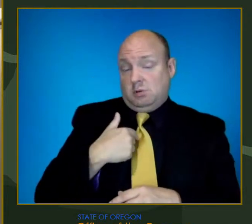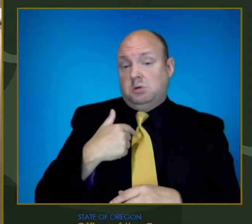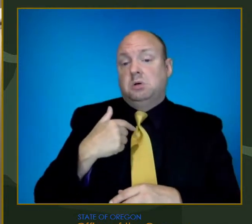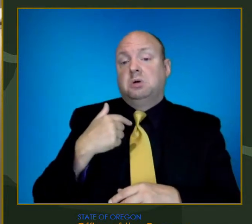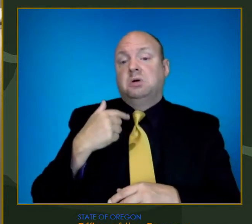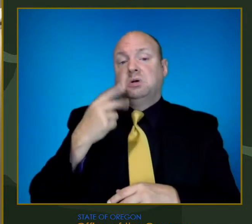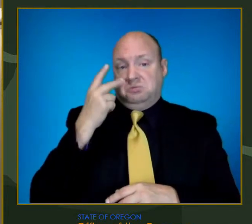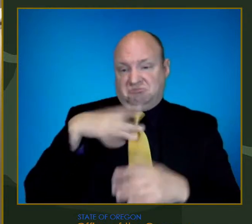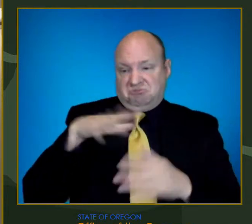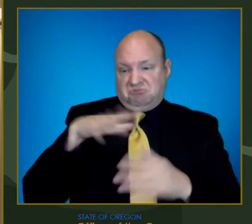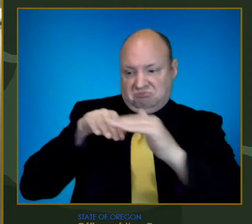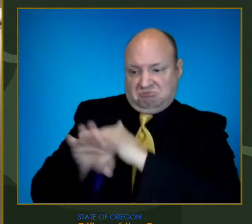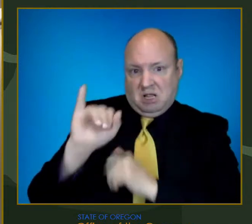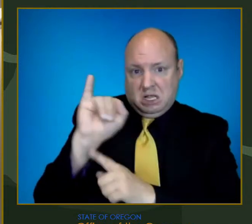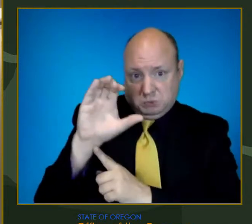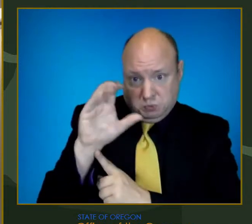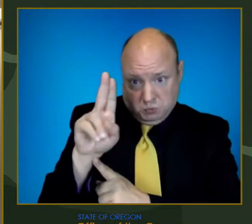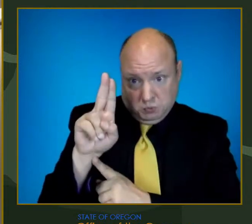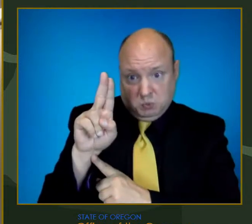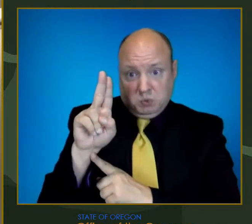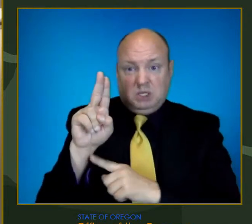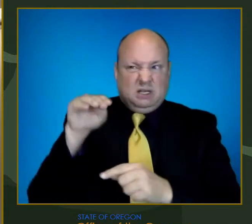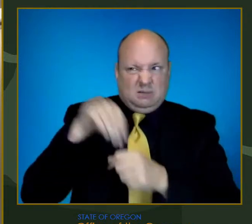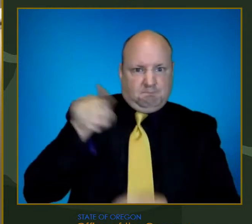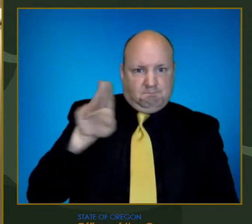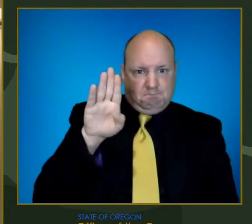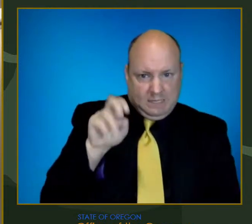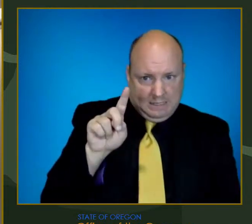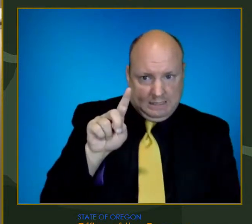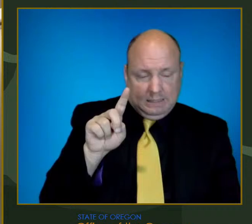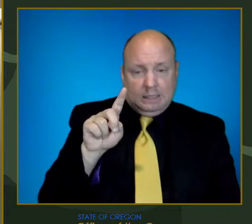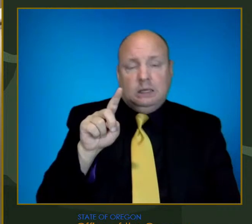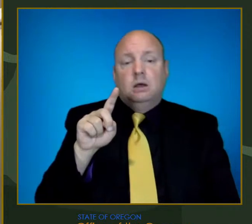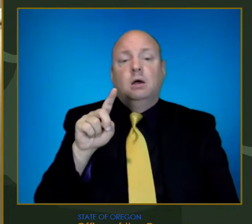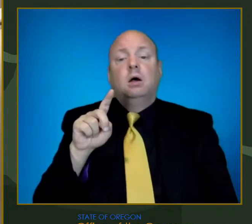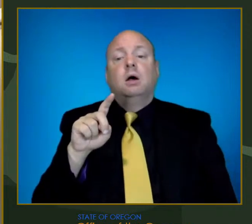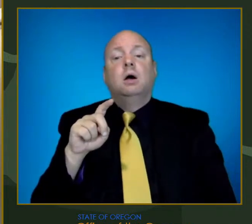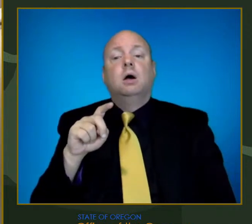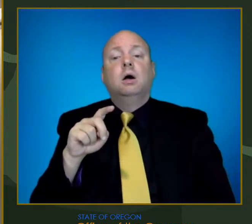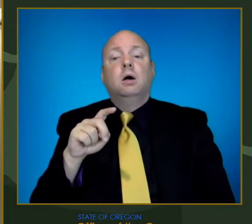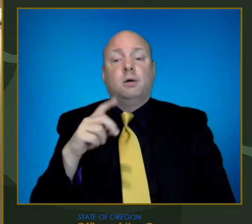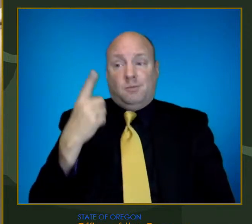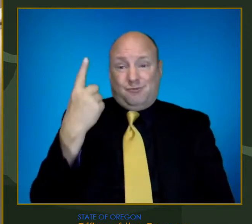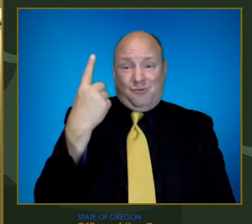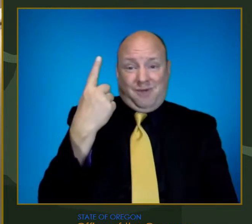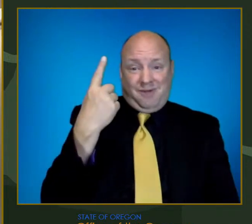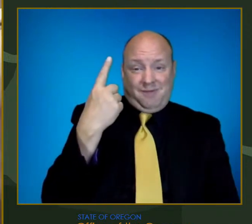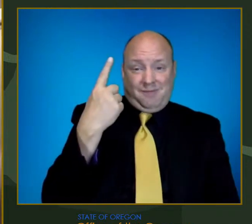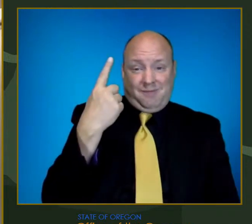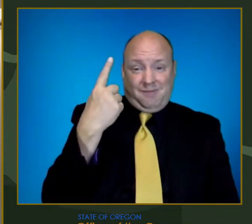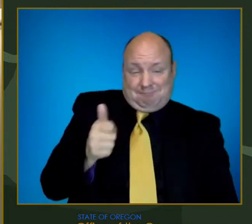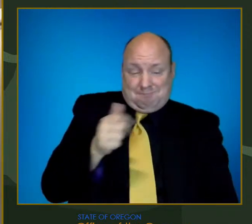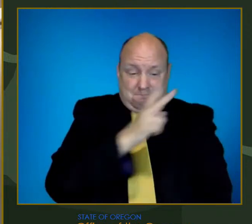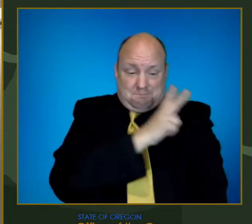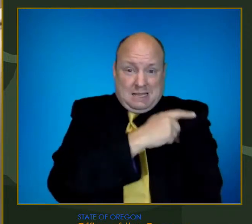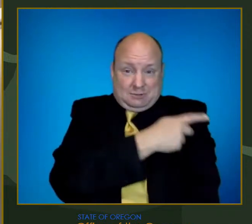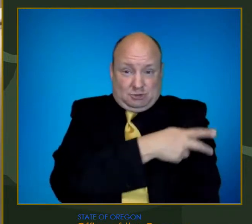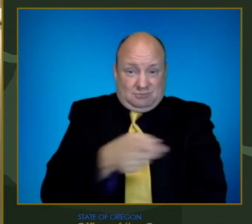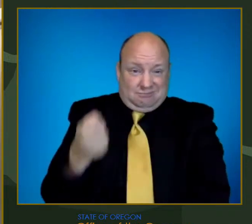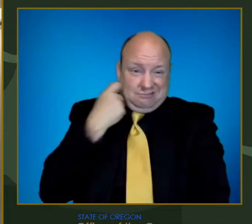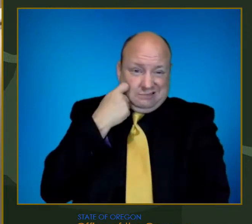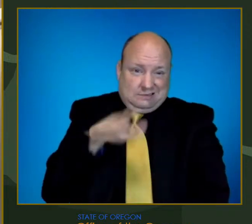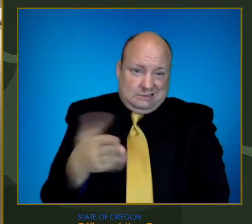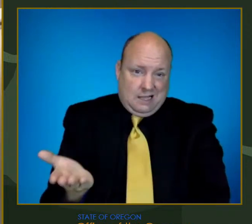Bend. Unfortunately, it was just a few minutes after we lost a young COVID-19 patient, someone 10 years younger than